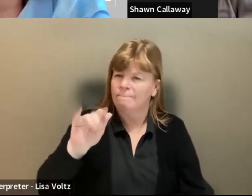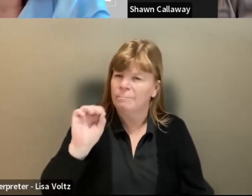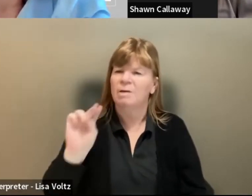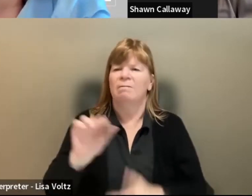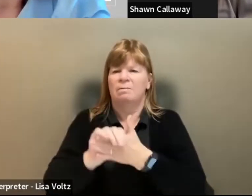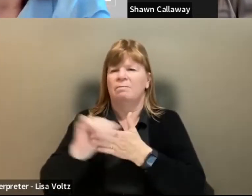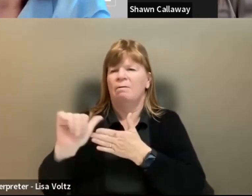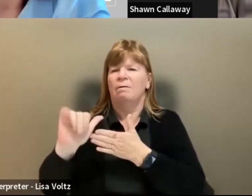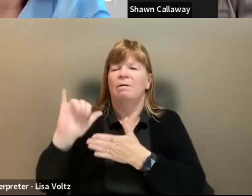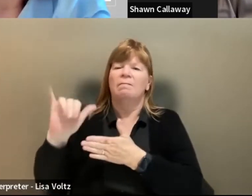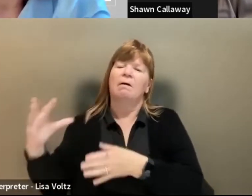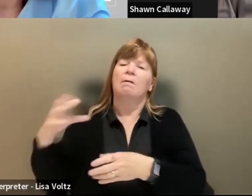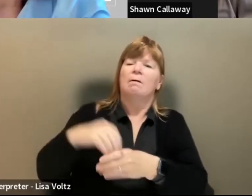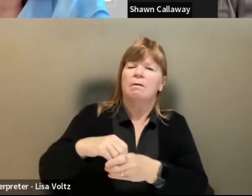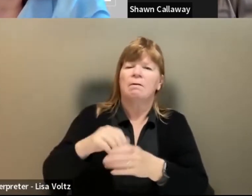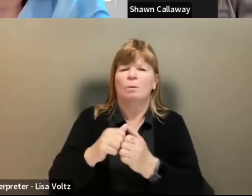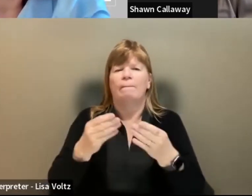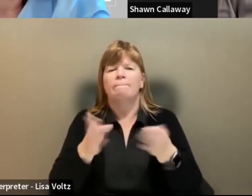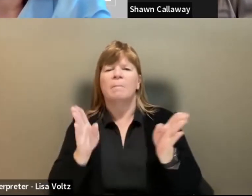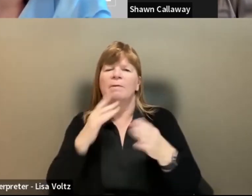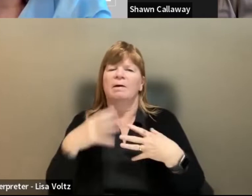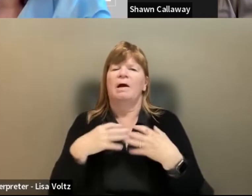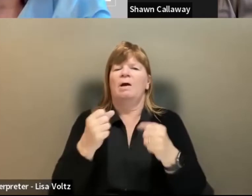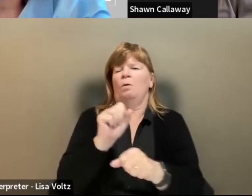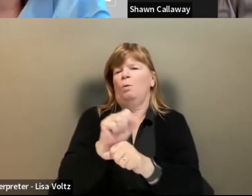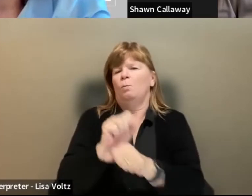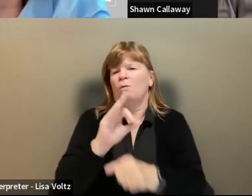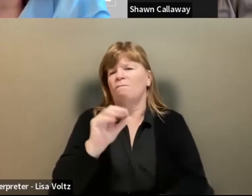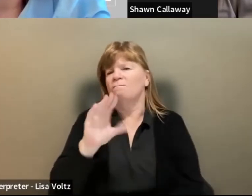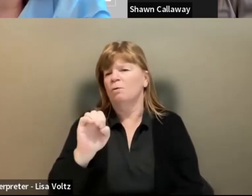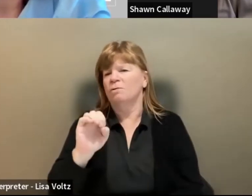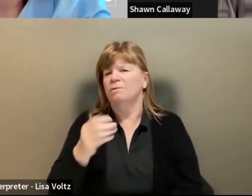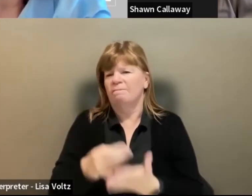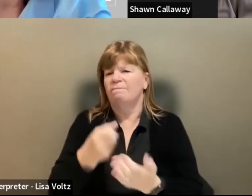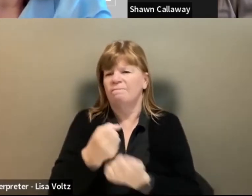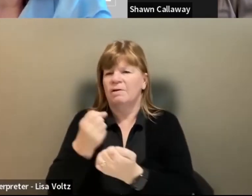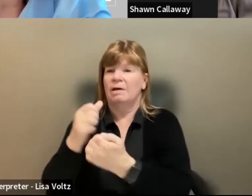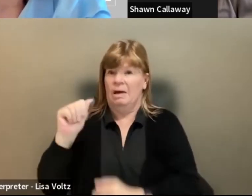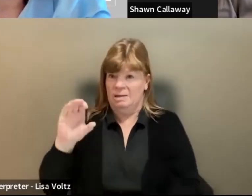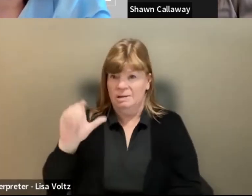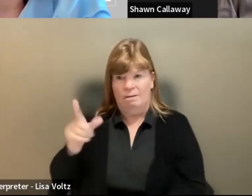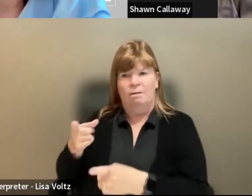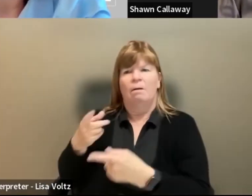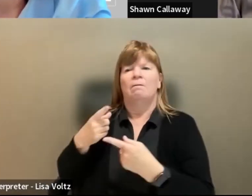part of the public health workforce funding that ACL was able to push out to our networks.